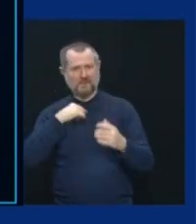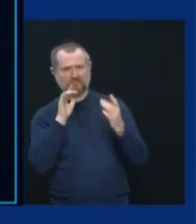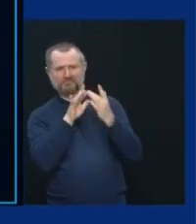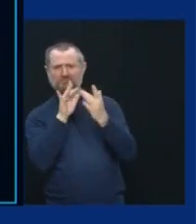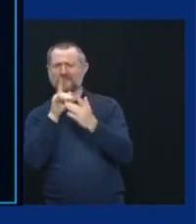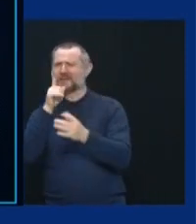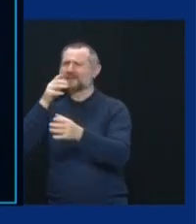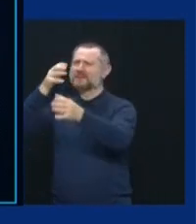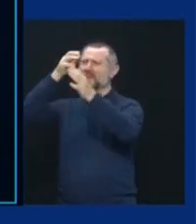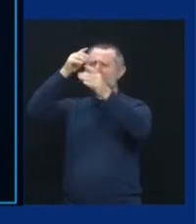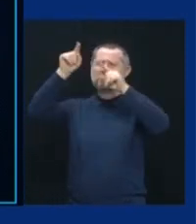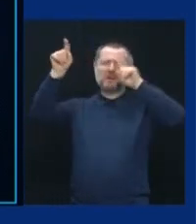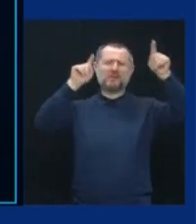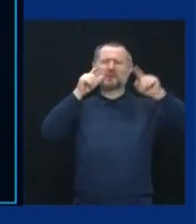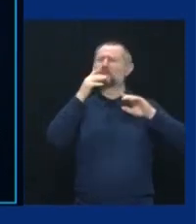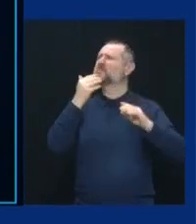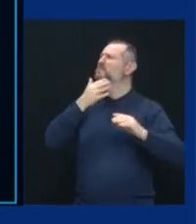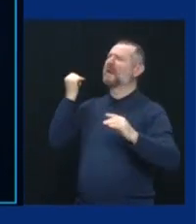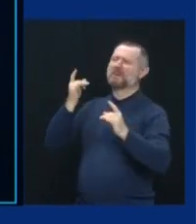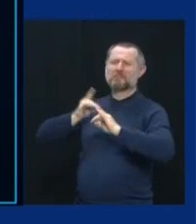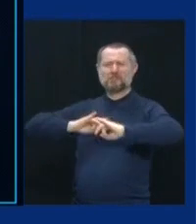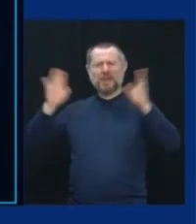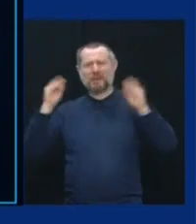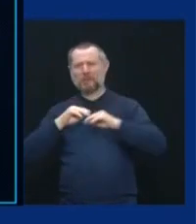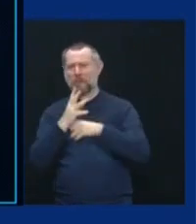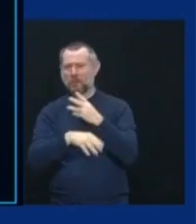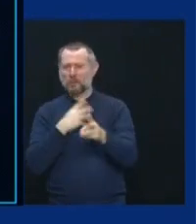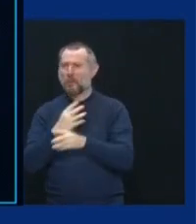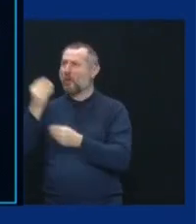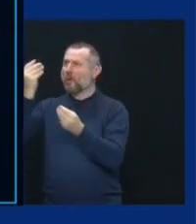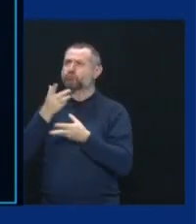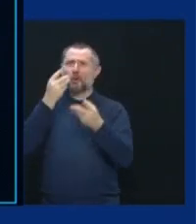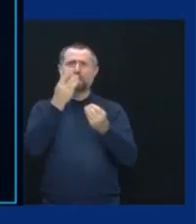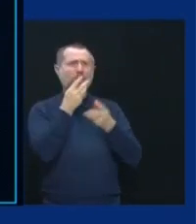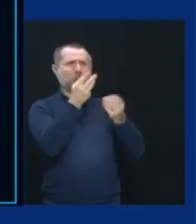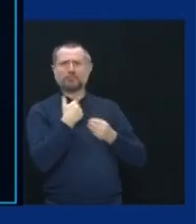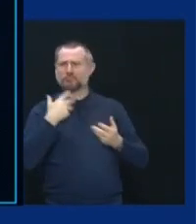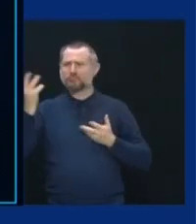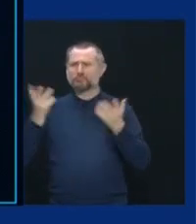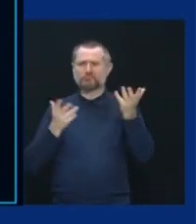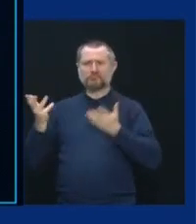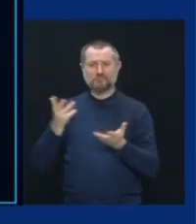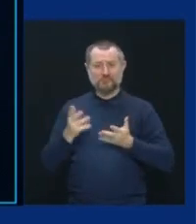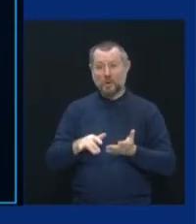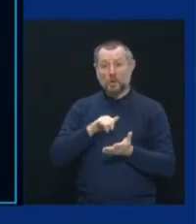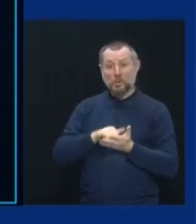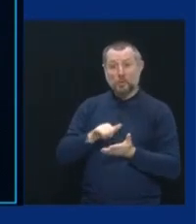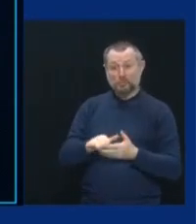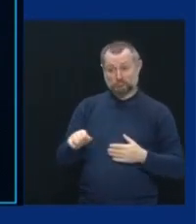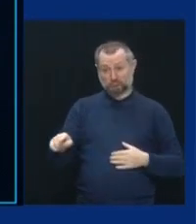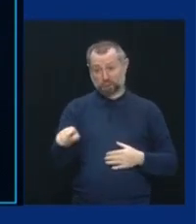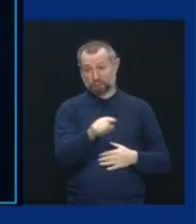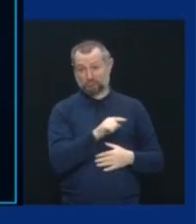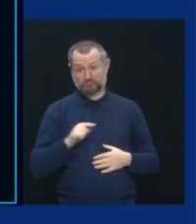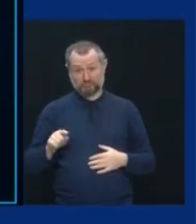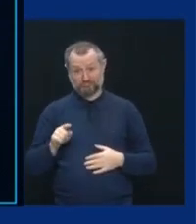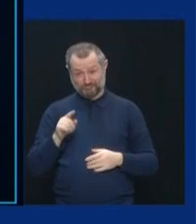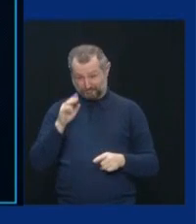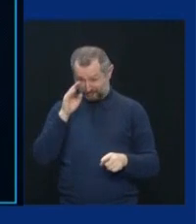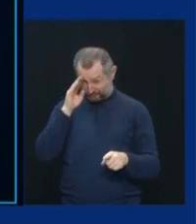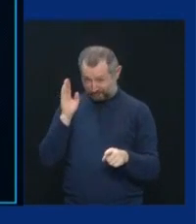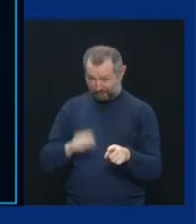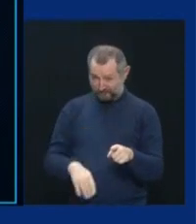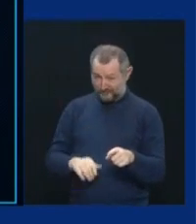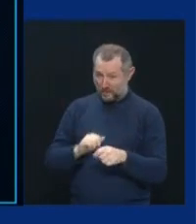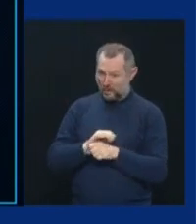globe. And I've said to the people of the state many times, nobody's been here before. Nobody knows